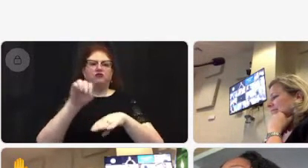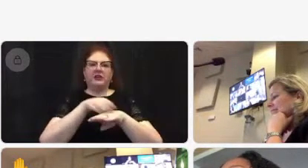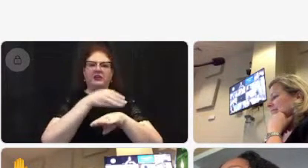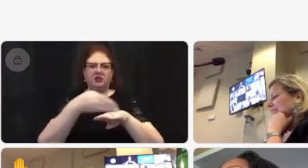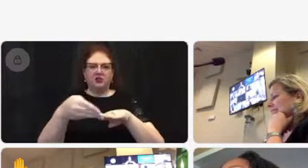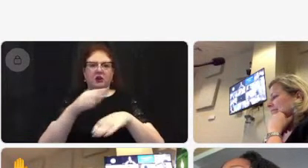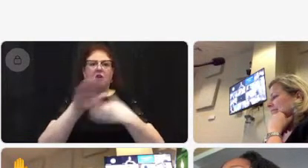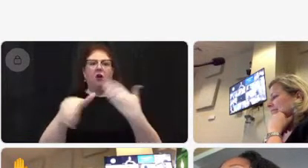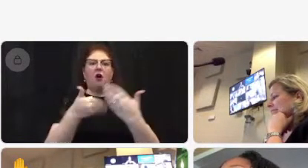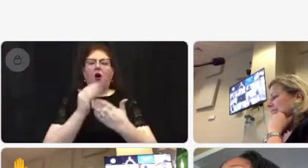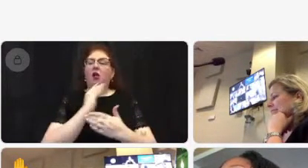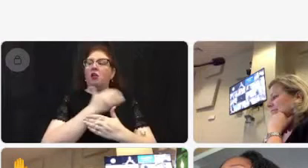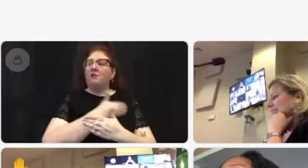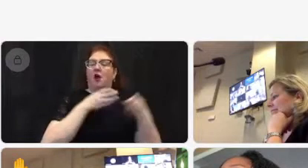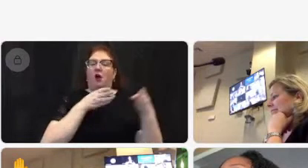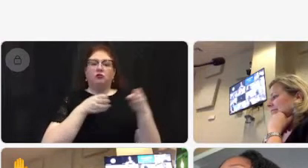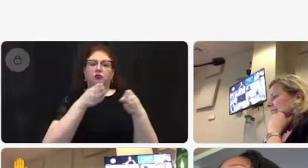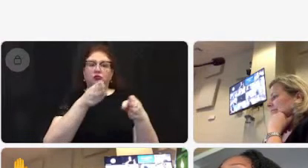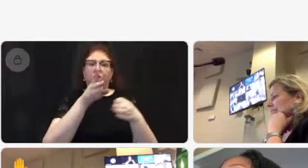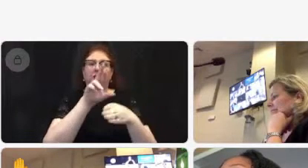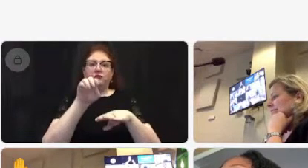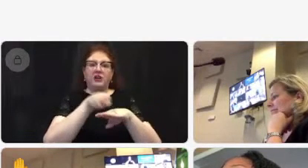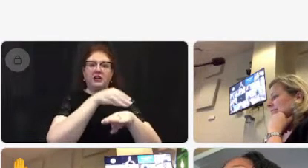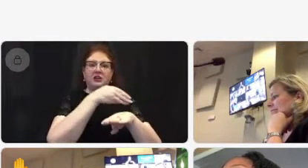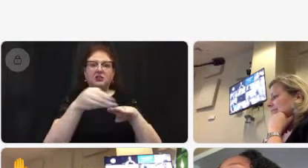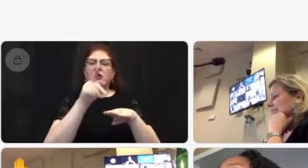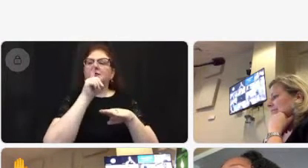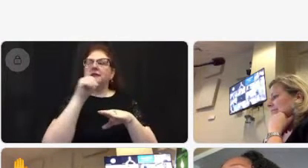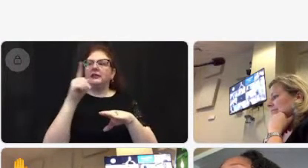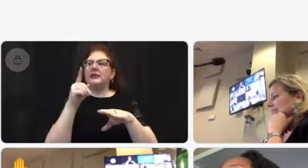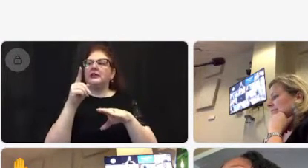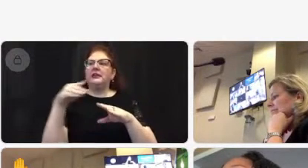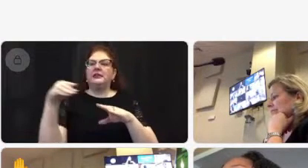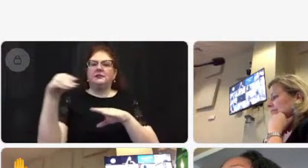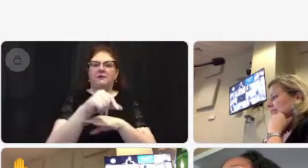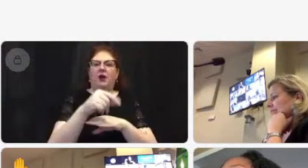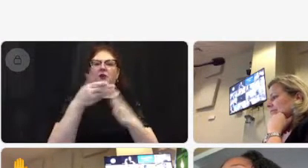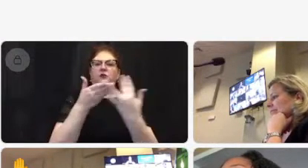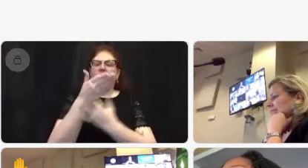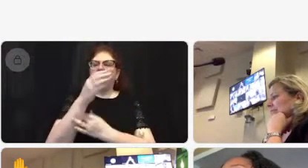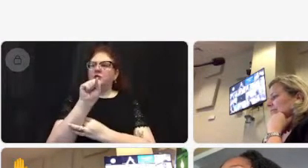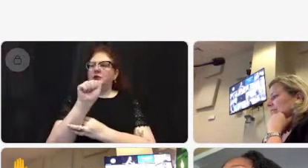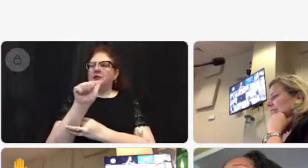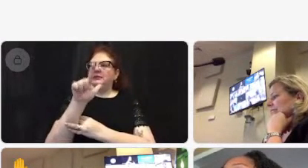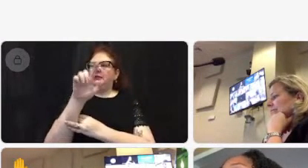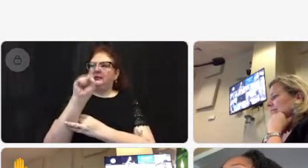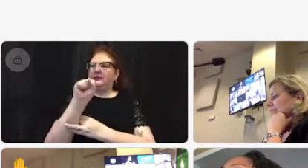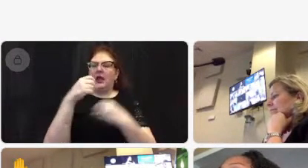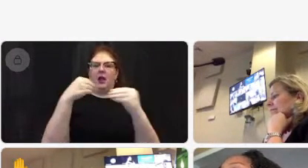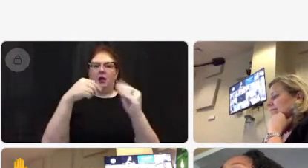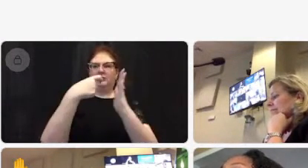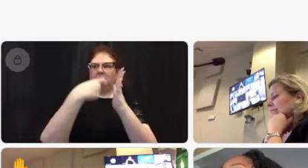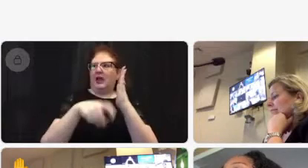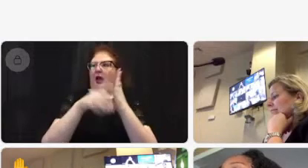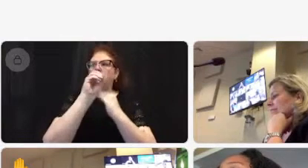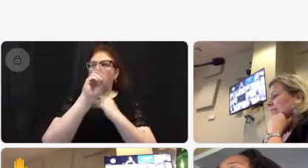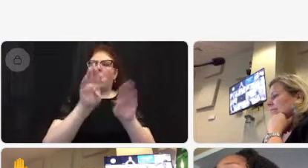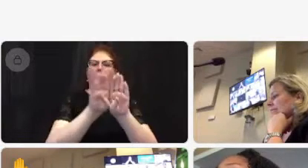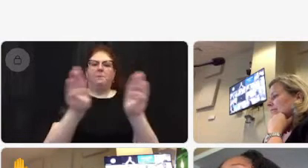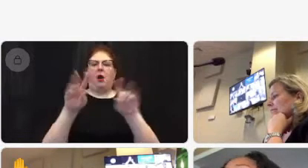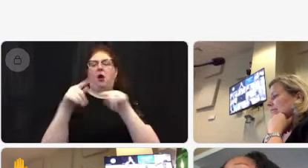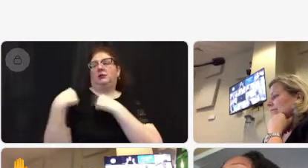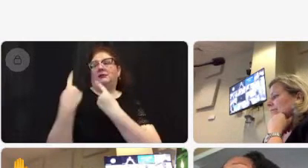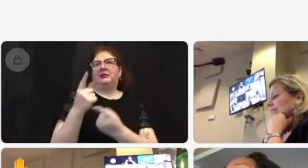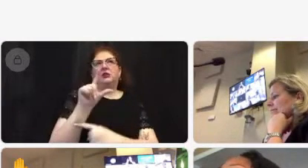street resurfacing program has been funded either through the sales tax or bonds since 2011-12.